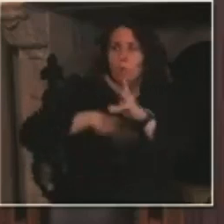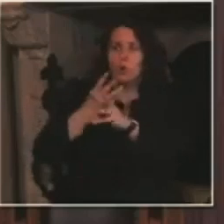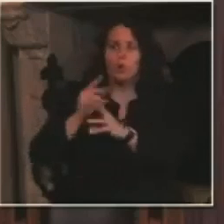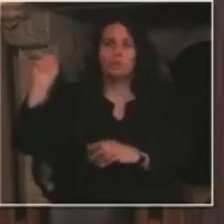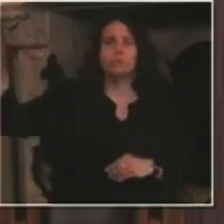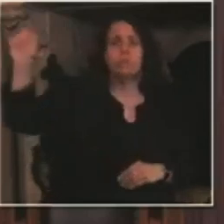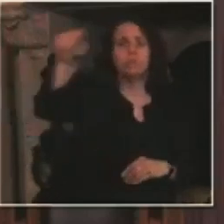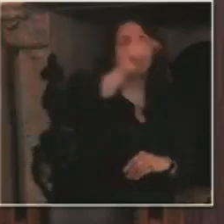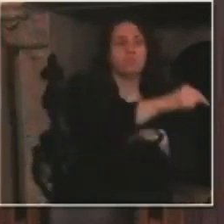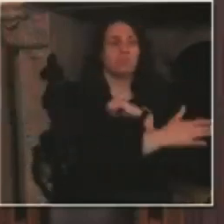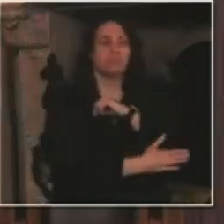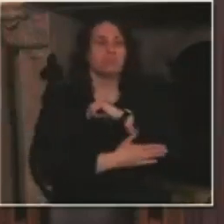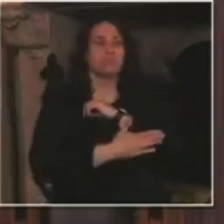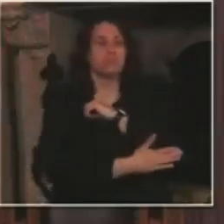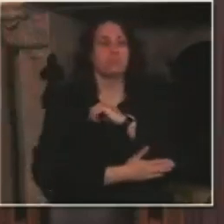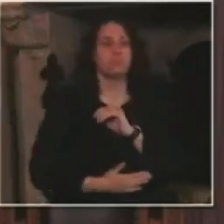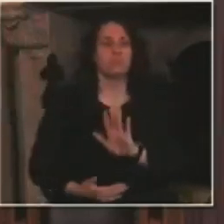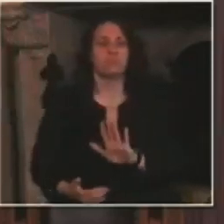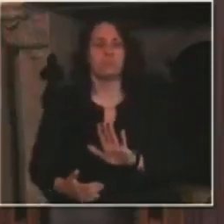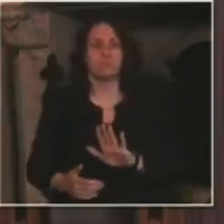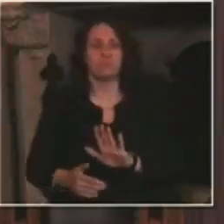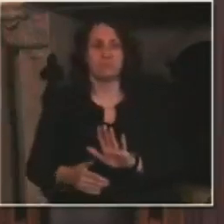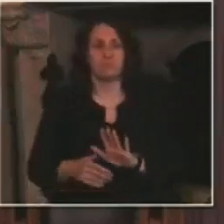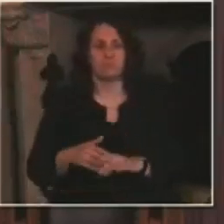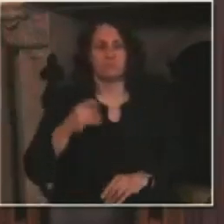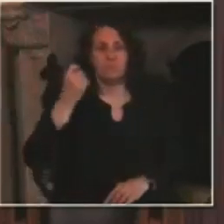damn hard to do. So, yes,